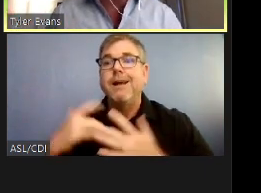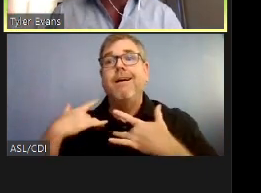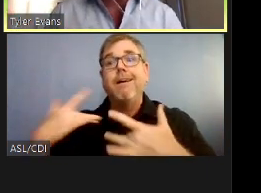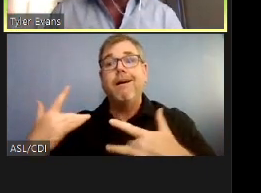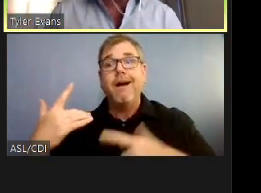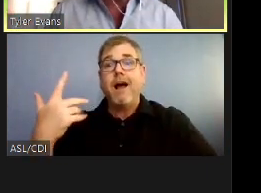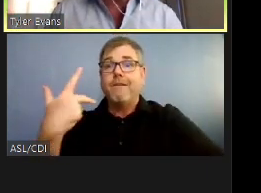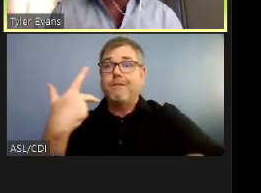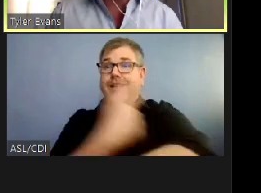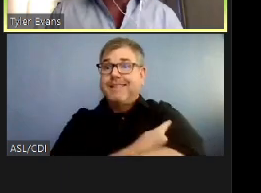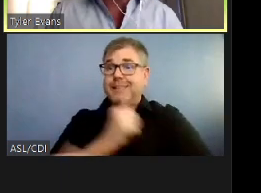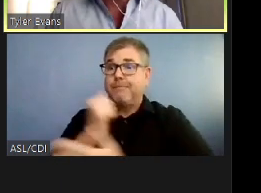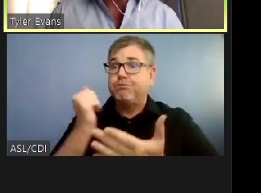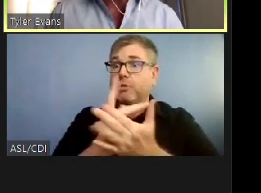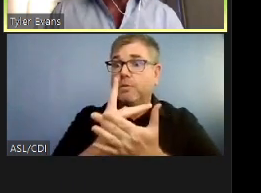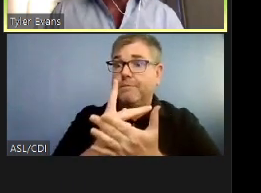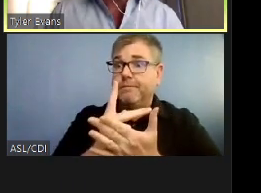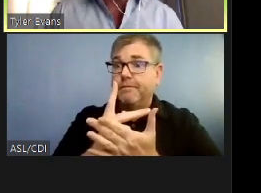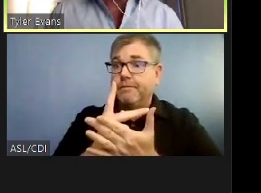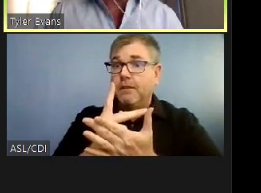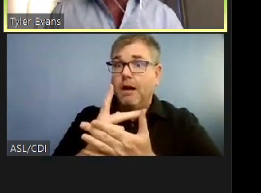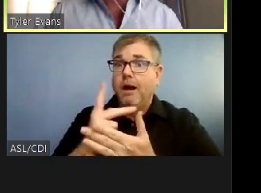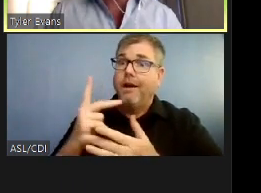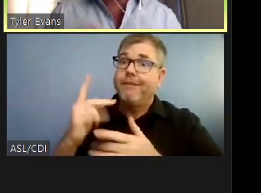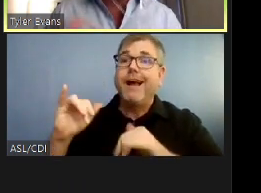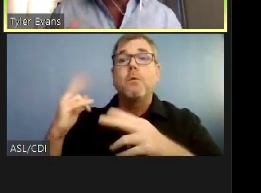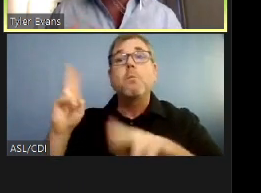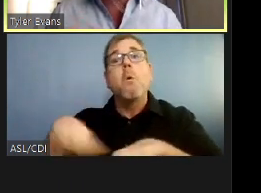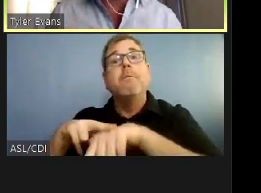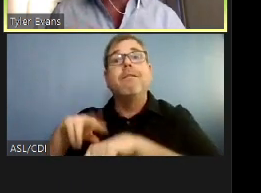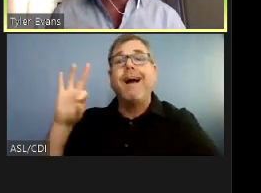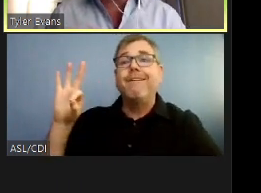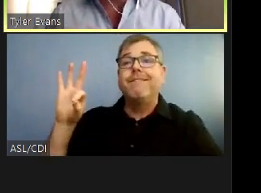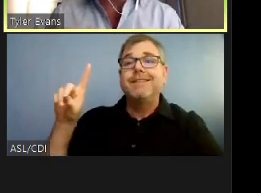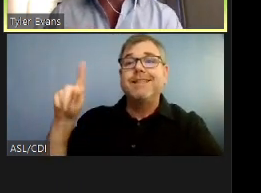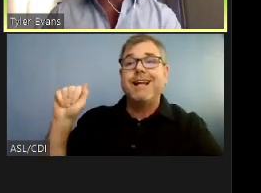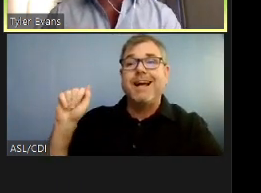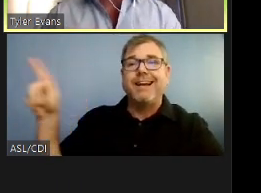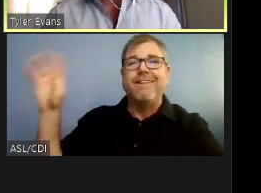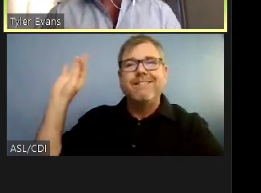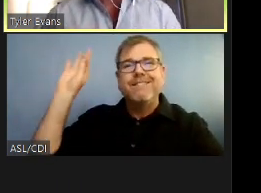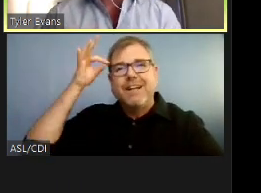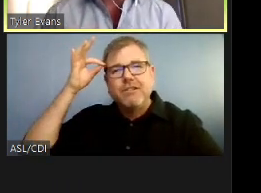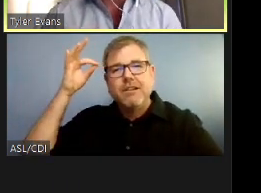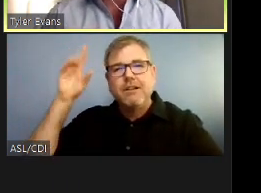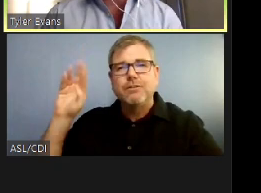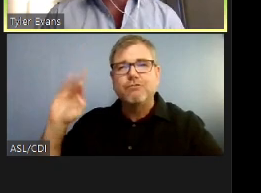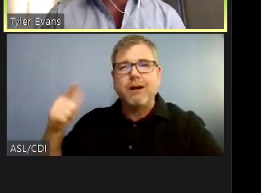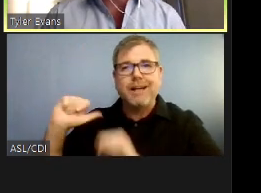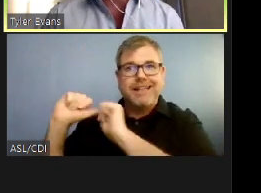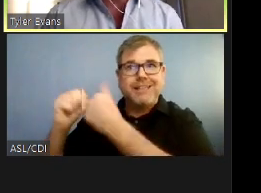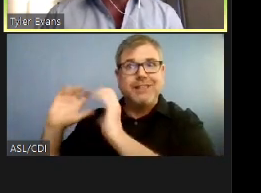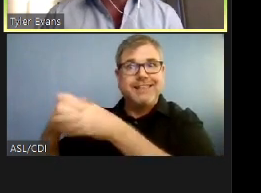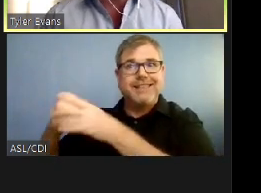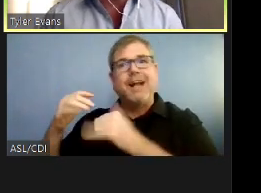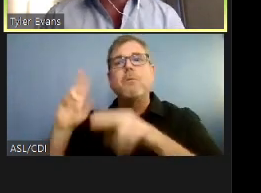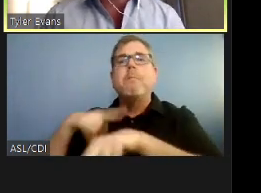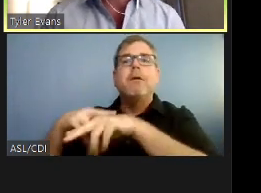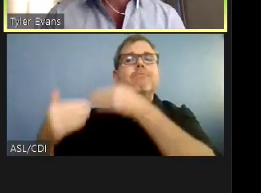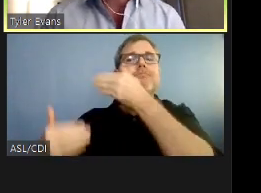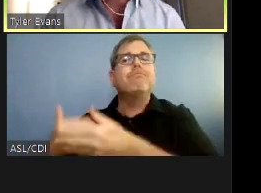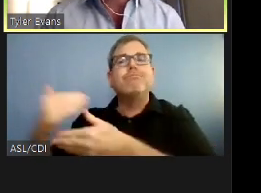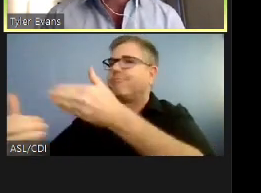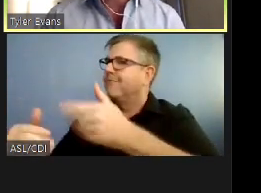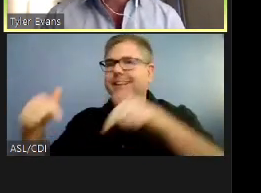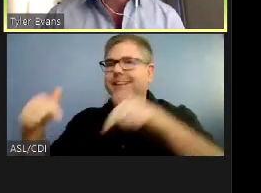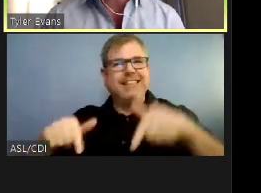authorization because of the need. And so just trying to be as flexible and nimble as possible is important and efficient.